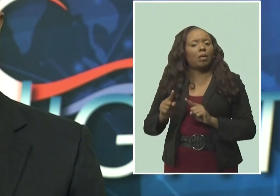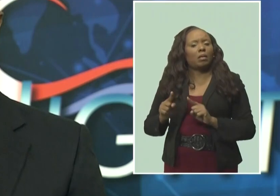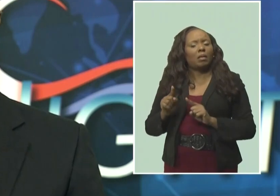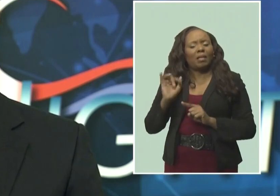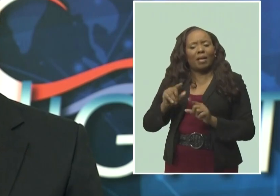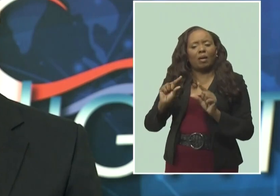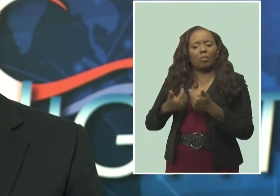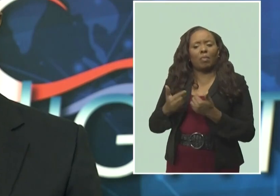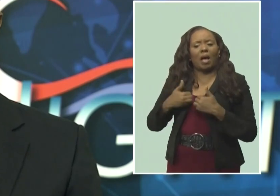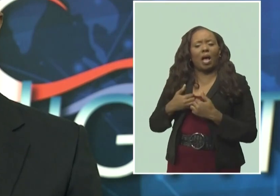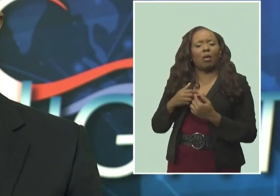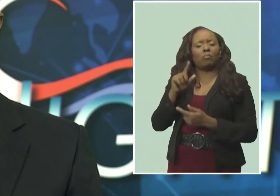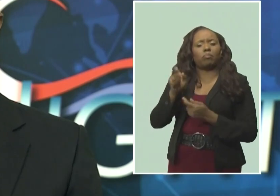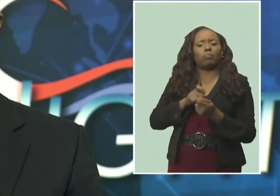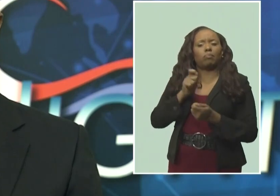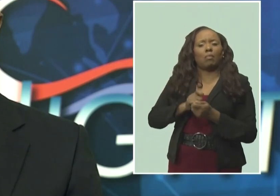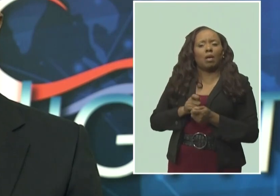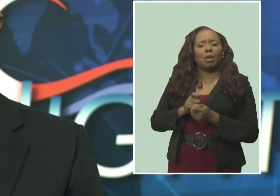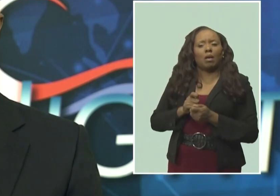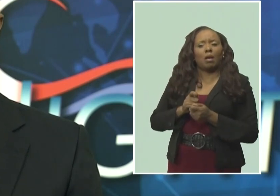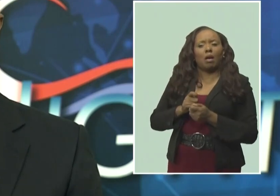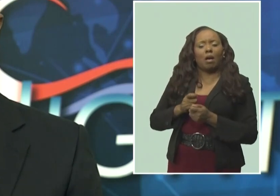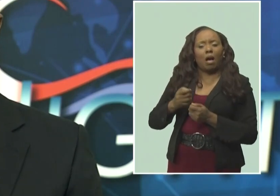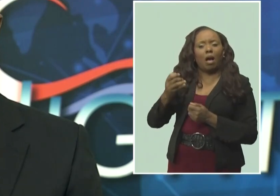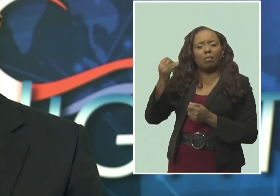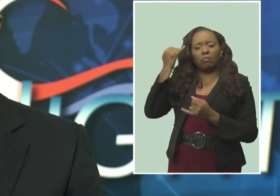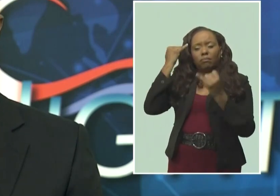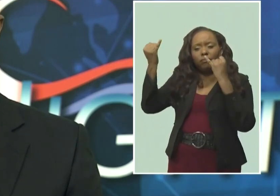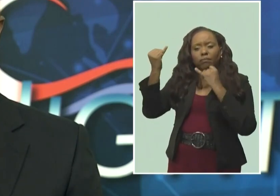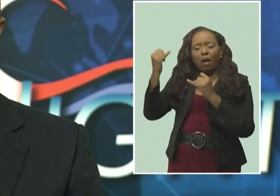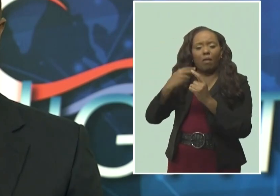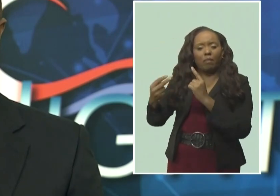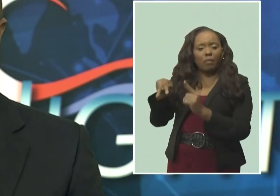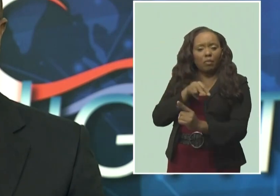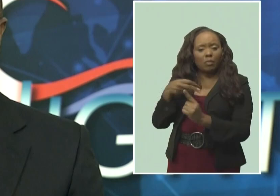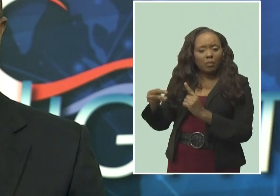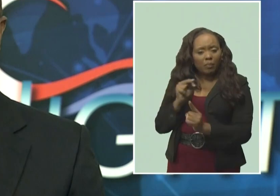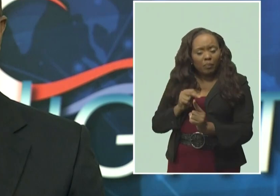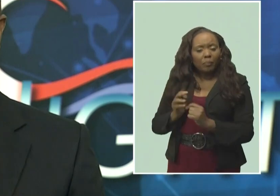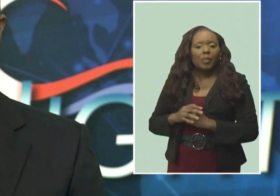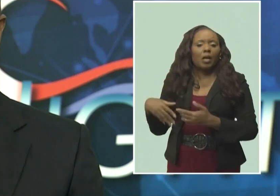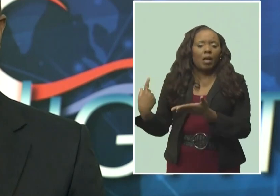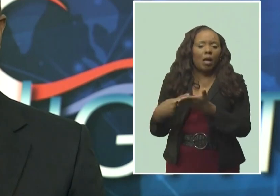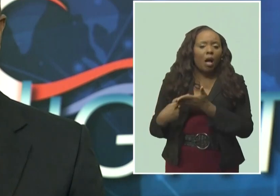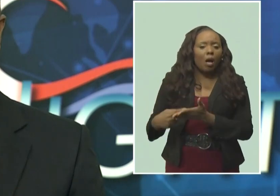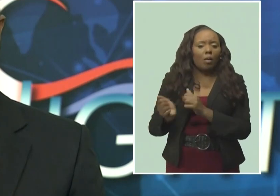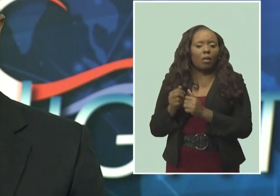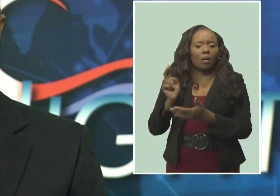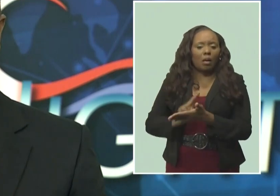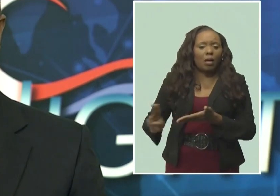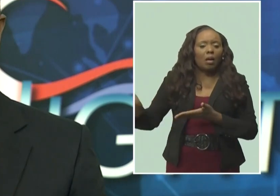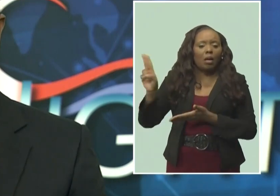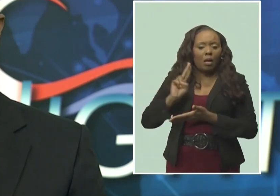took part in the University of the West Indies Vice-Chancellor's Forum for a discussion titled "The Grab for